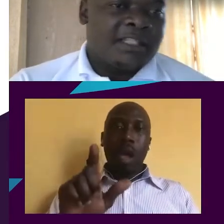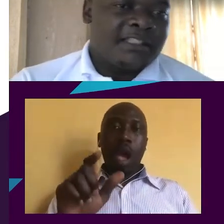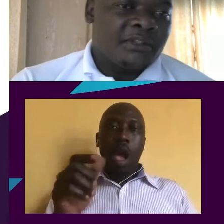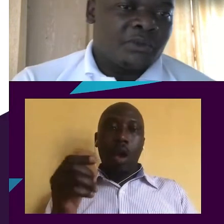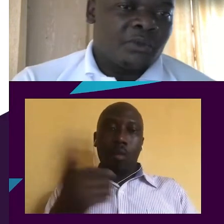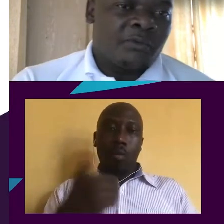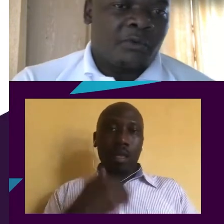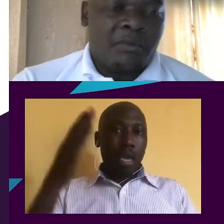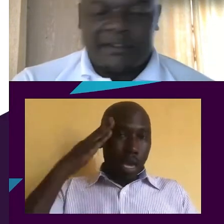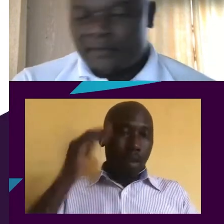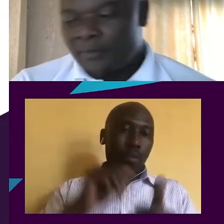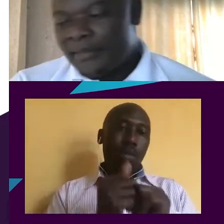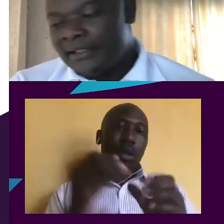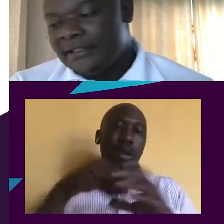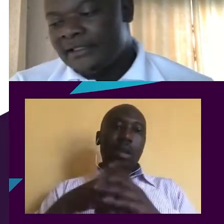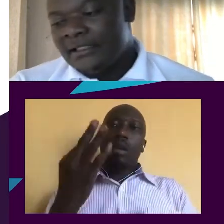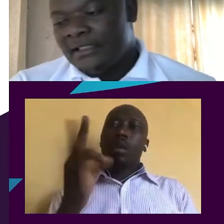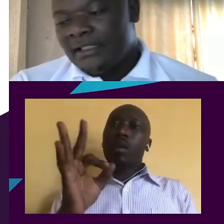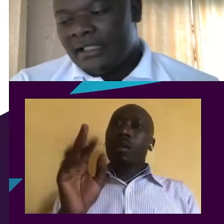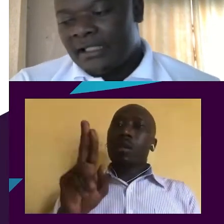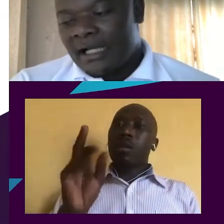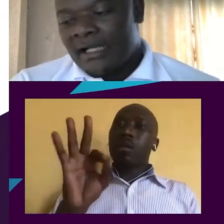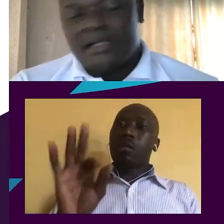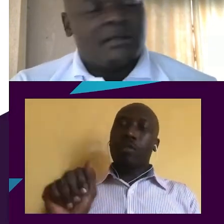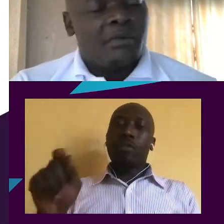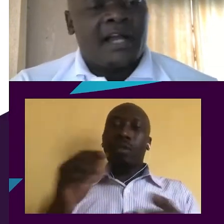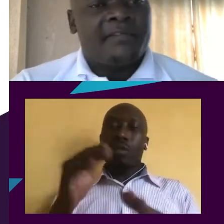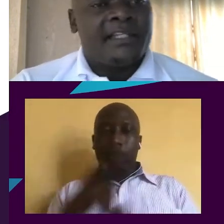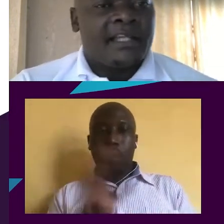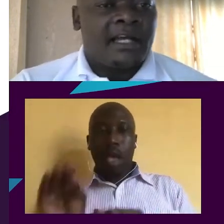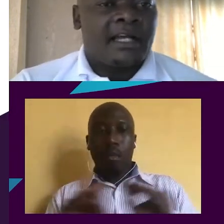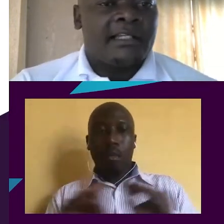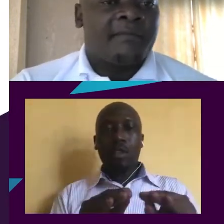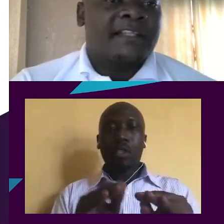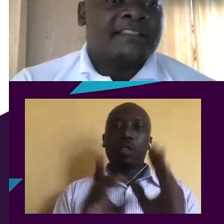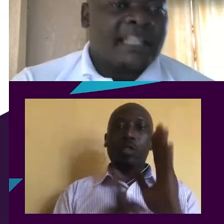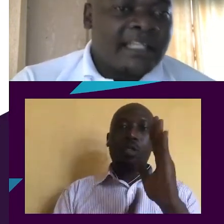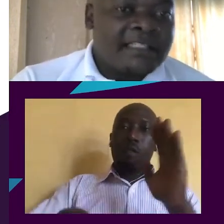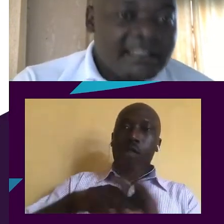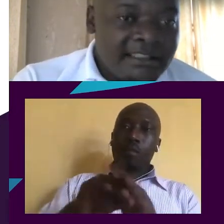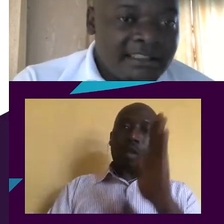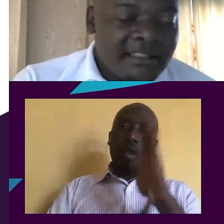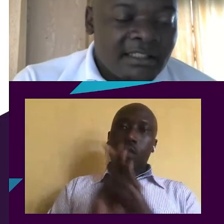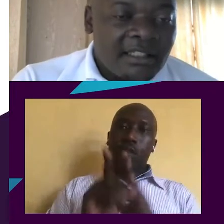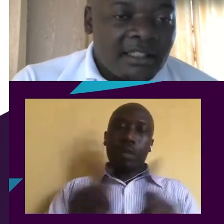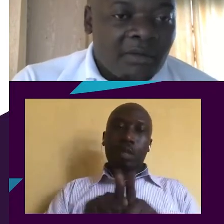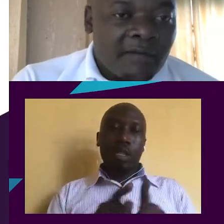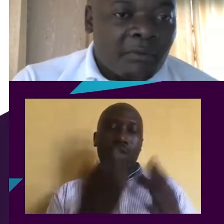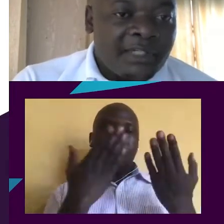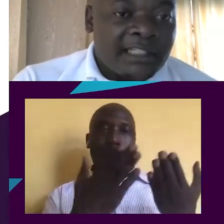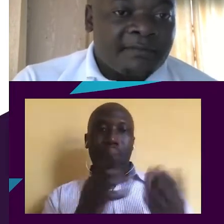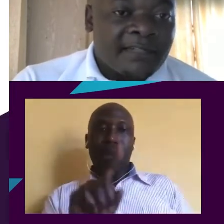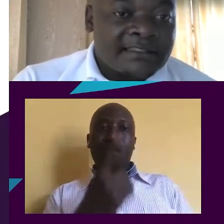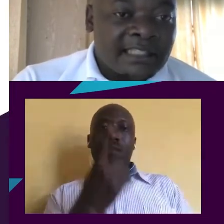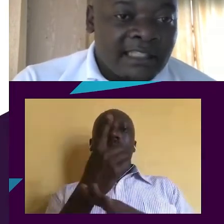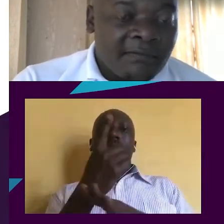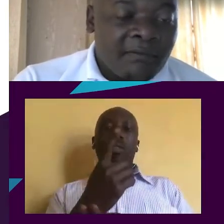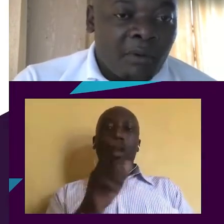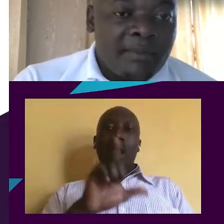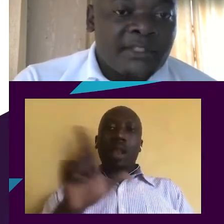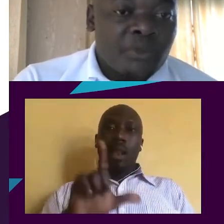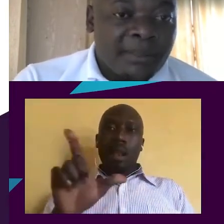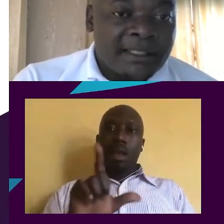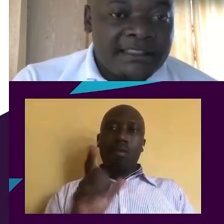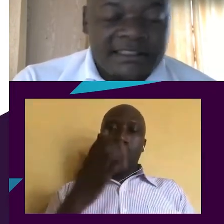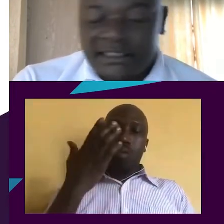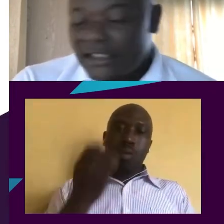before I went into football development. And we have there the first tier league. We have created first tier